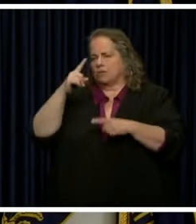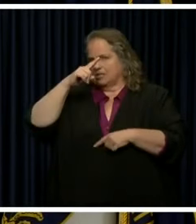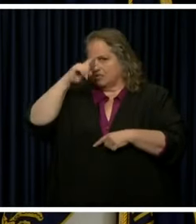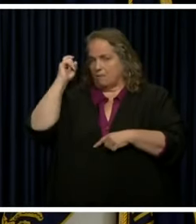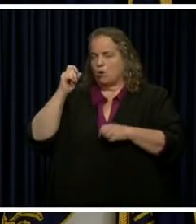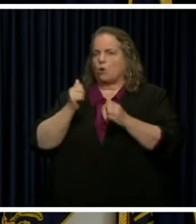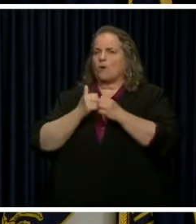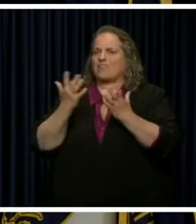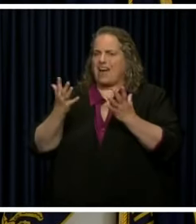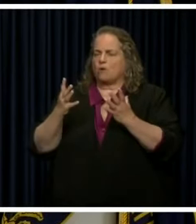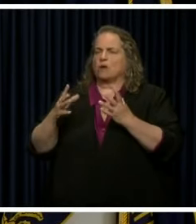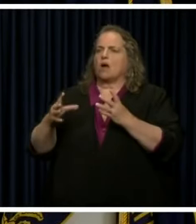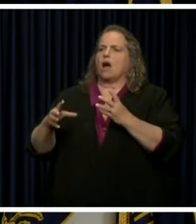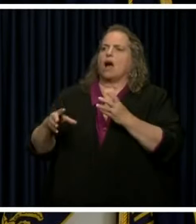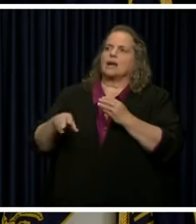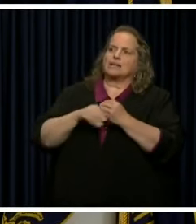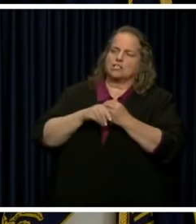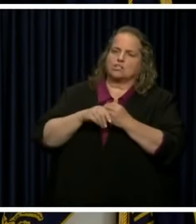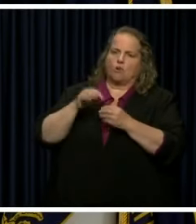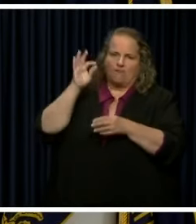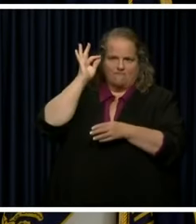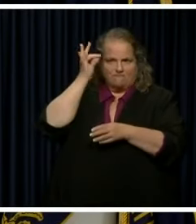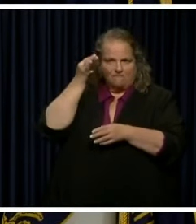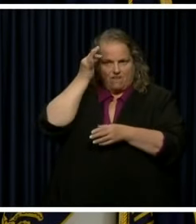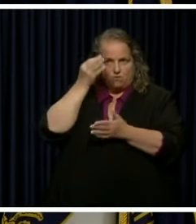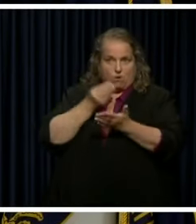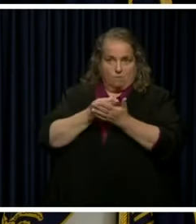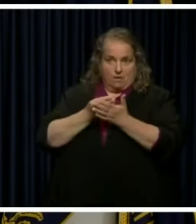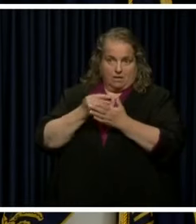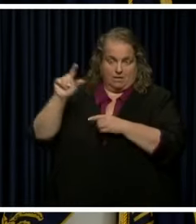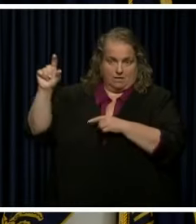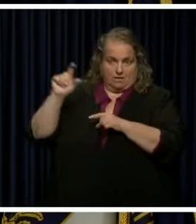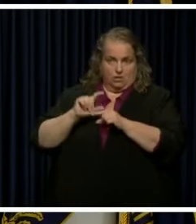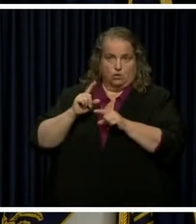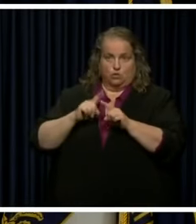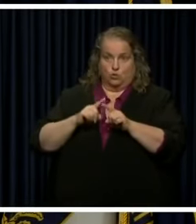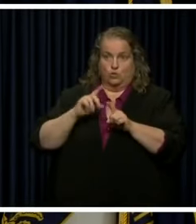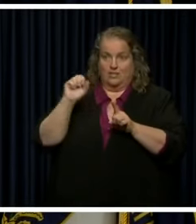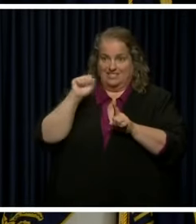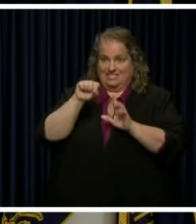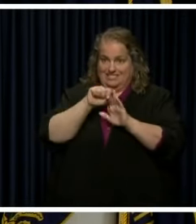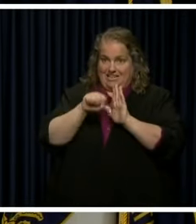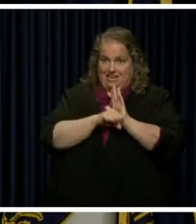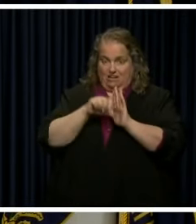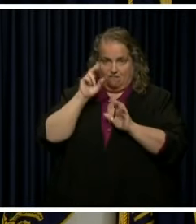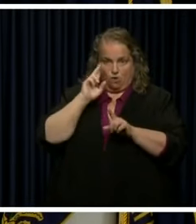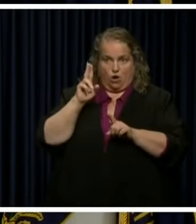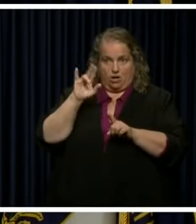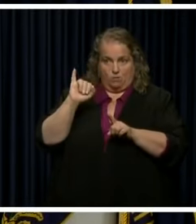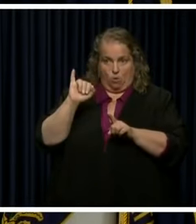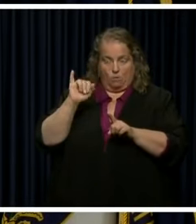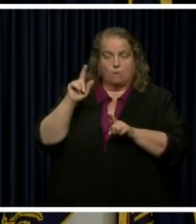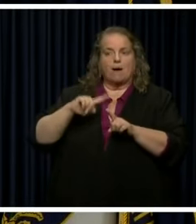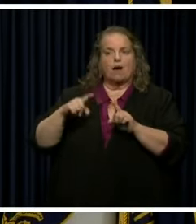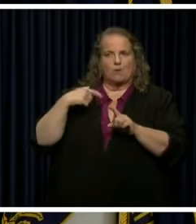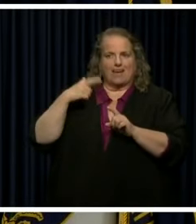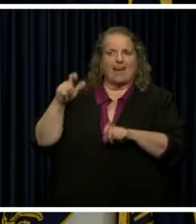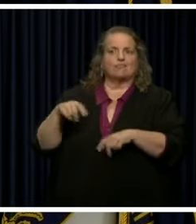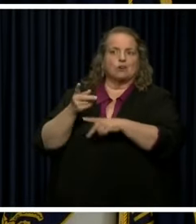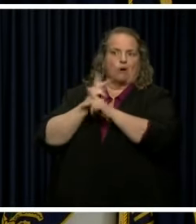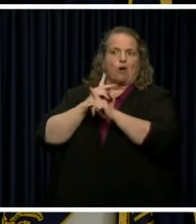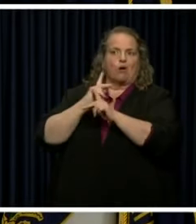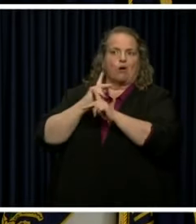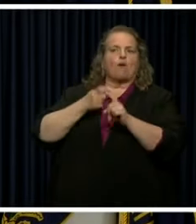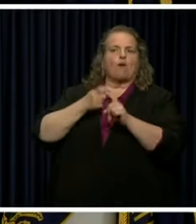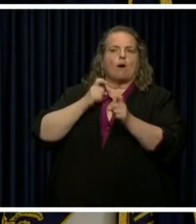without additional federal assistance directly to the state or UI. We will have to borrow from the federal government, but